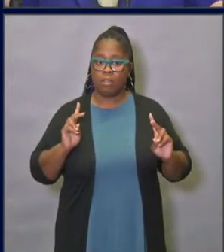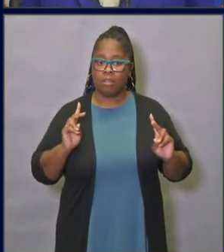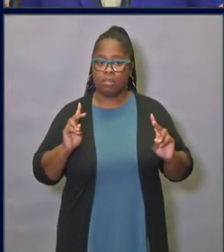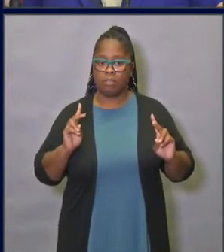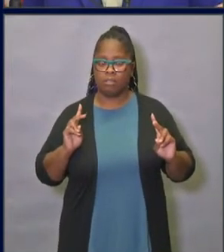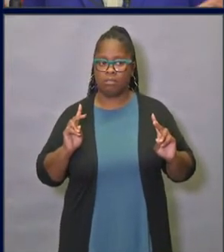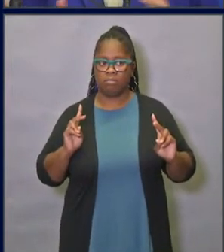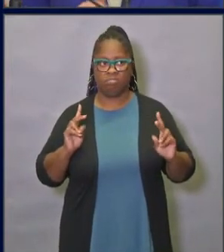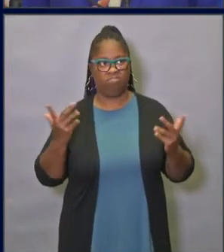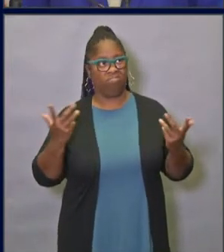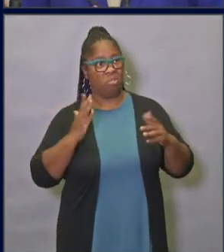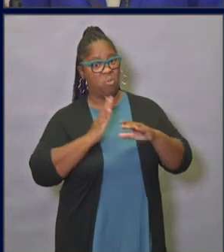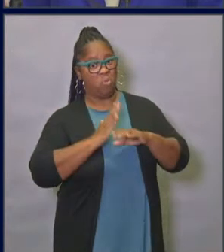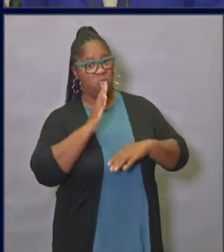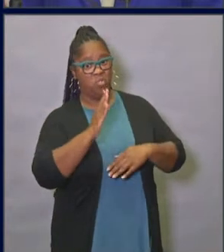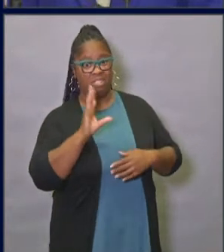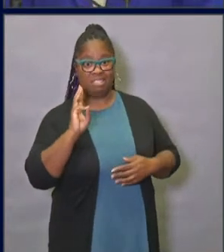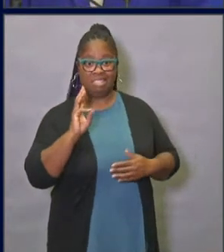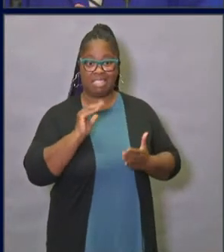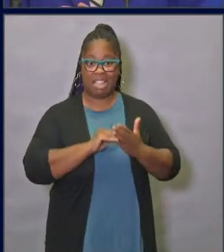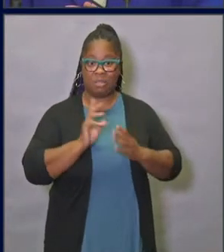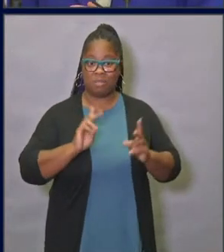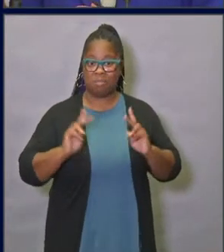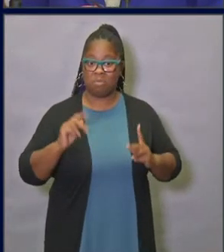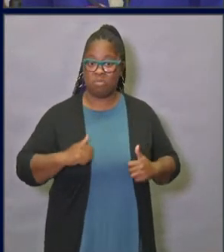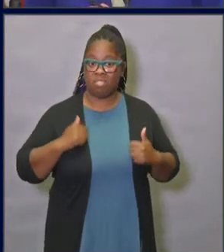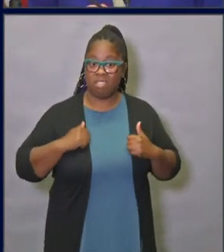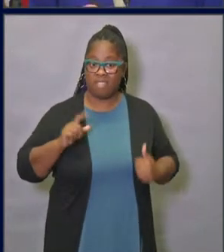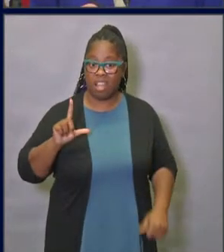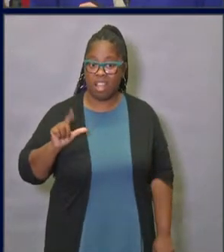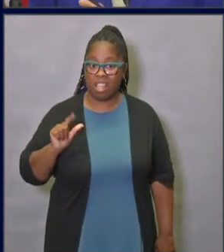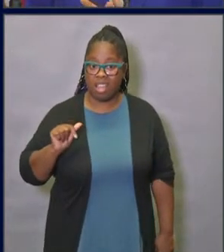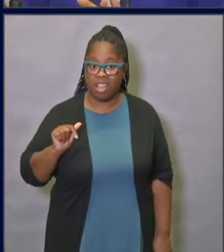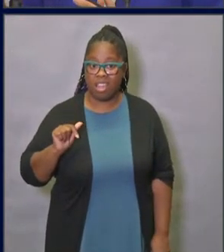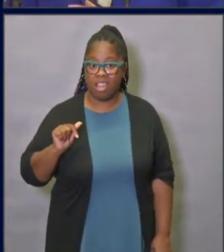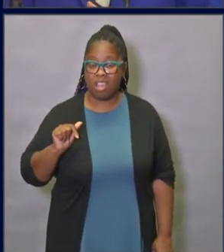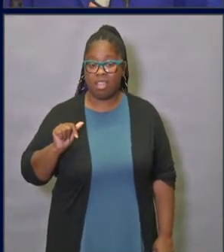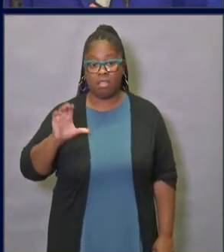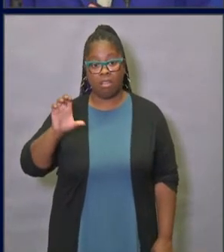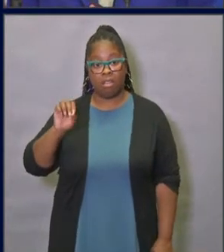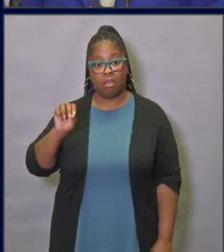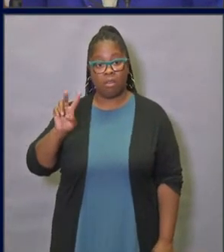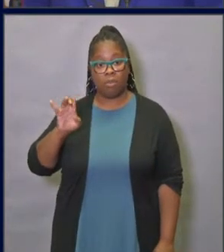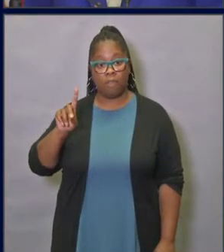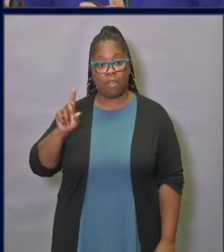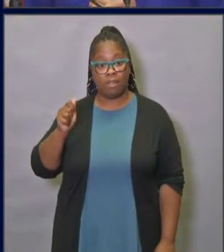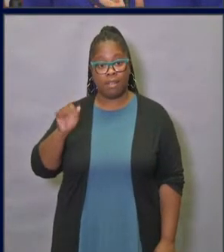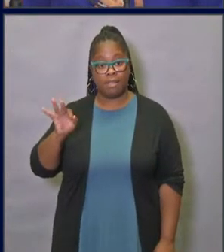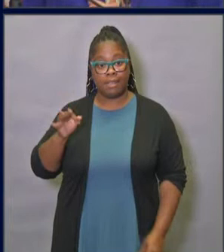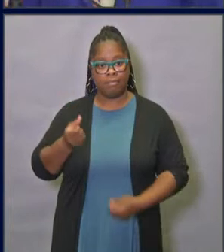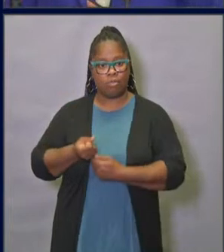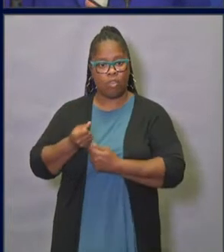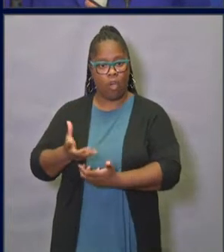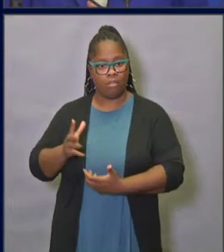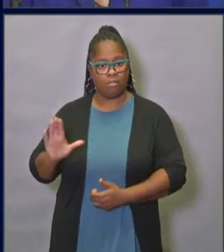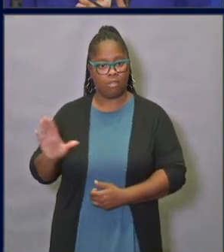over 6,000 LA County residents, COVID-19 resulted in death, and for